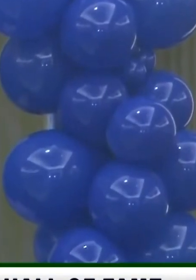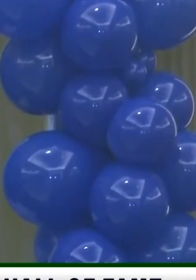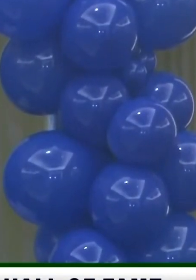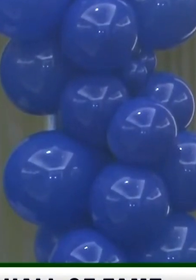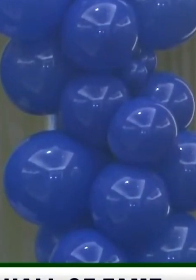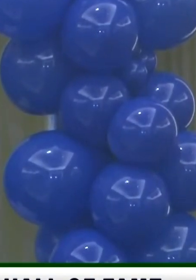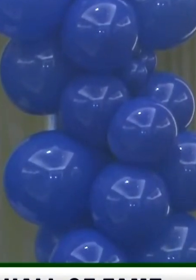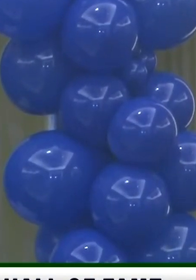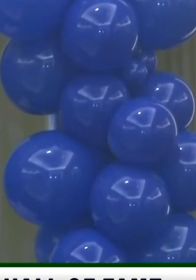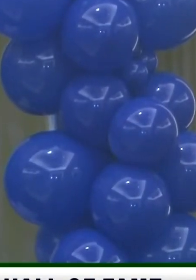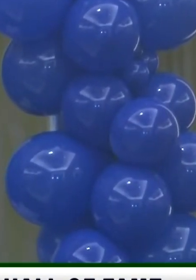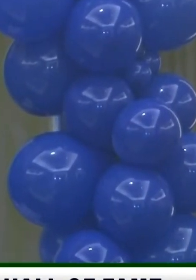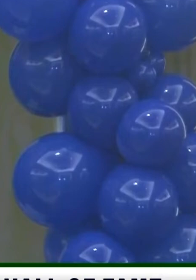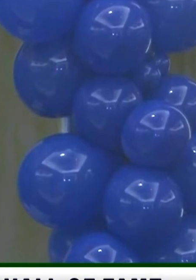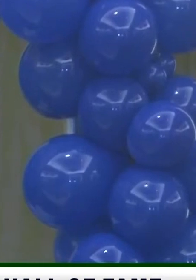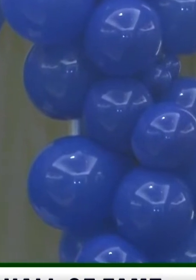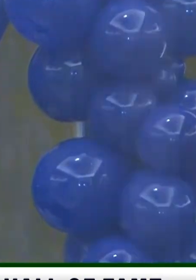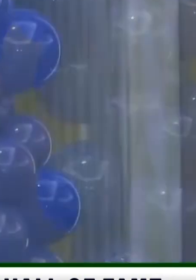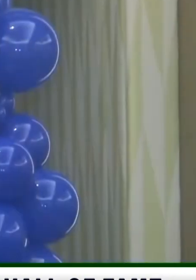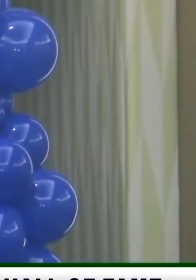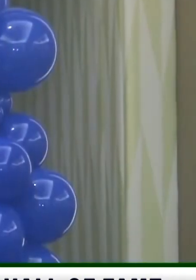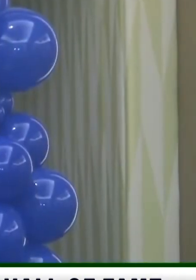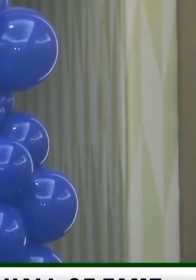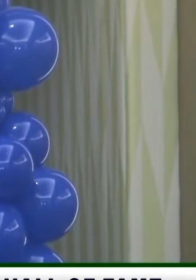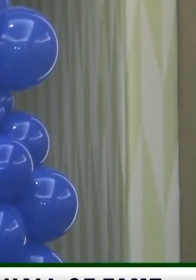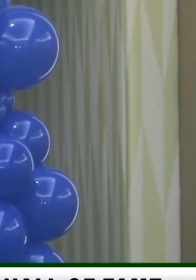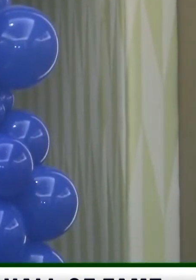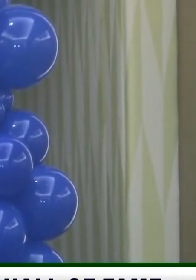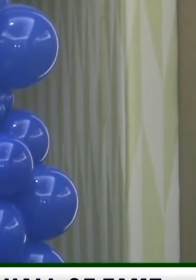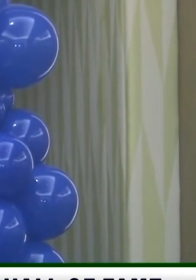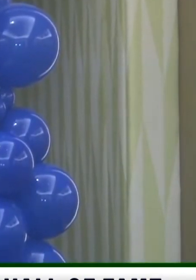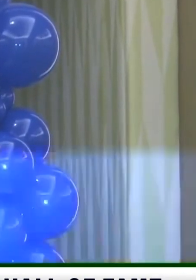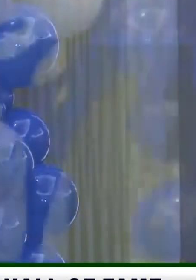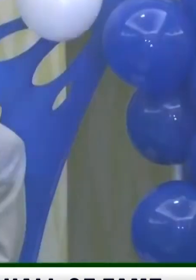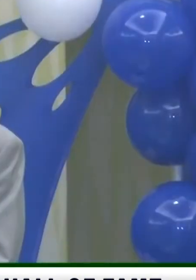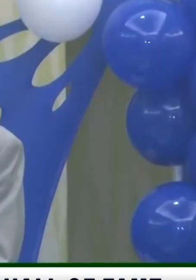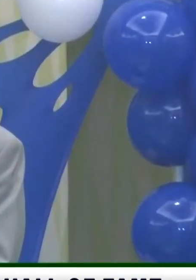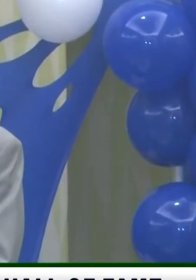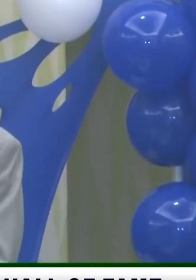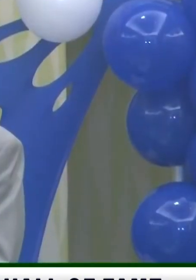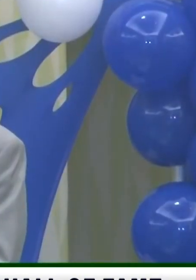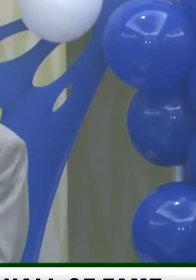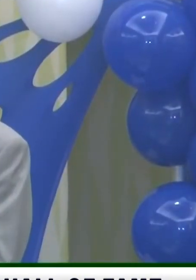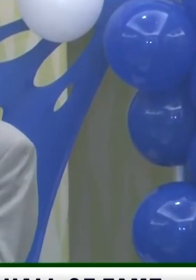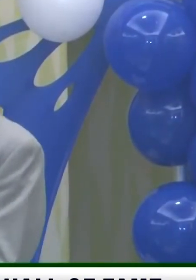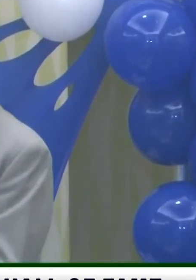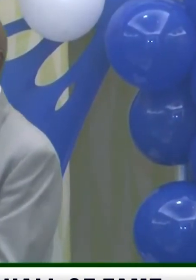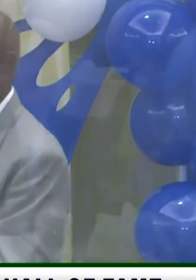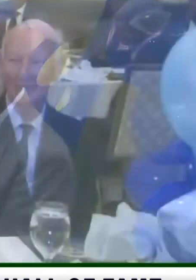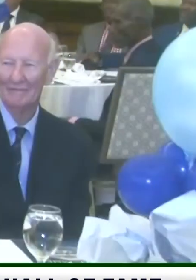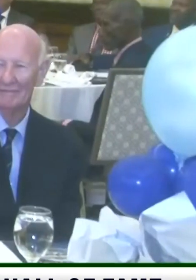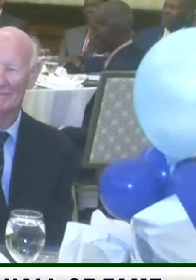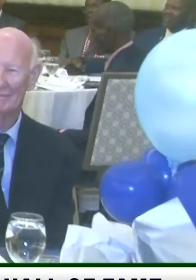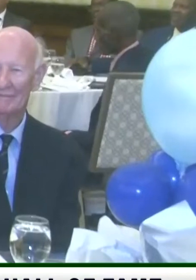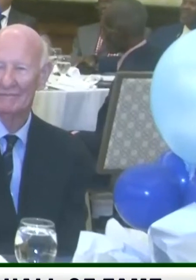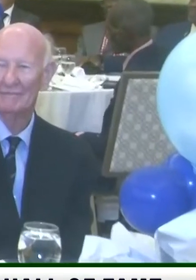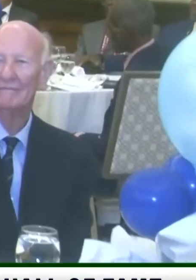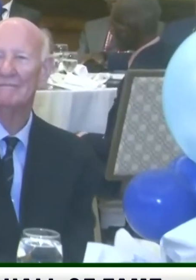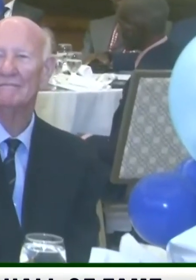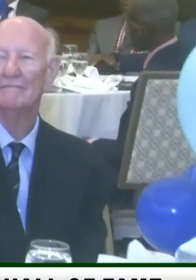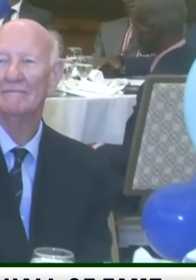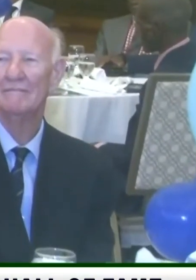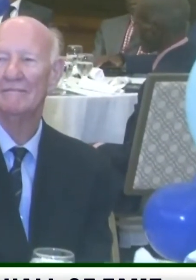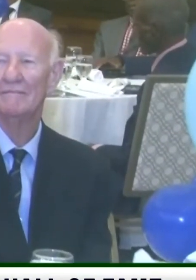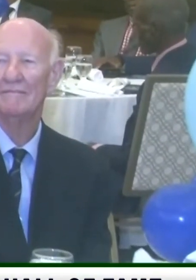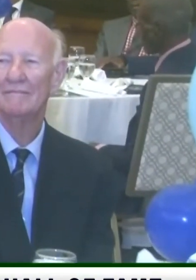cricket, David Allen, Teddy Foster, Floyd Reefer, and posthumously the late